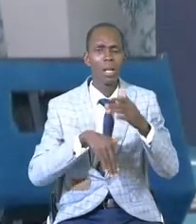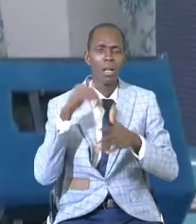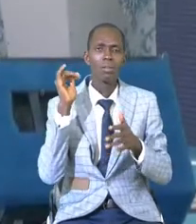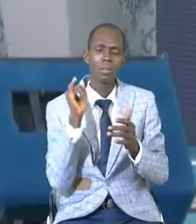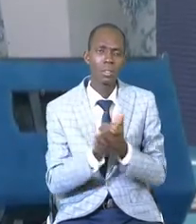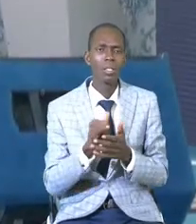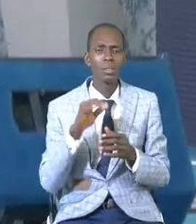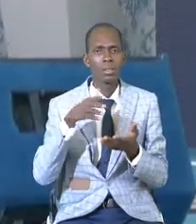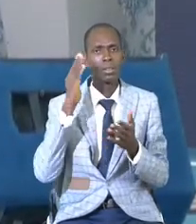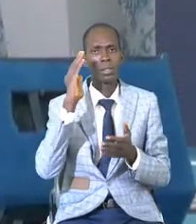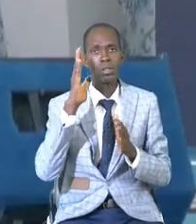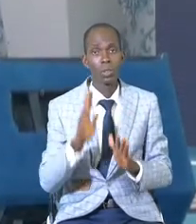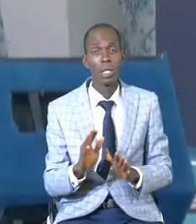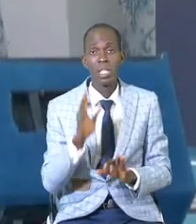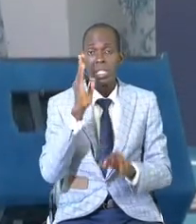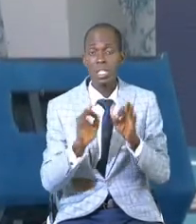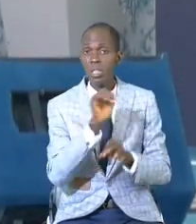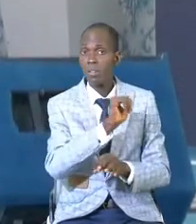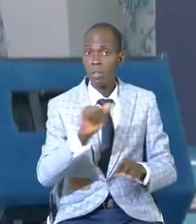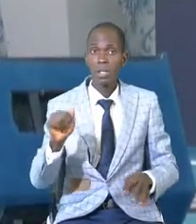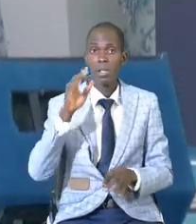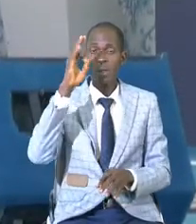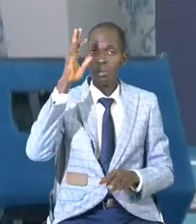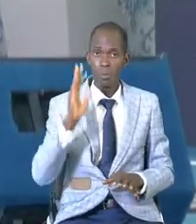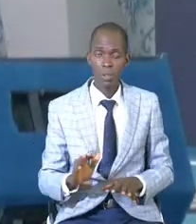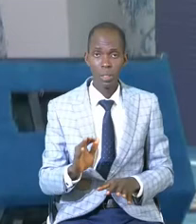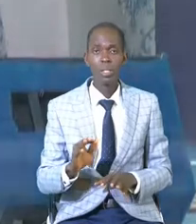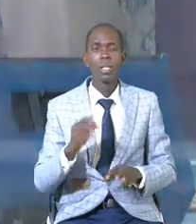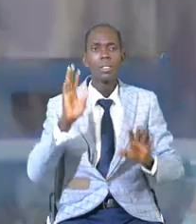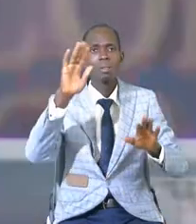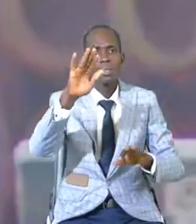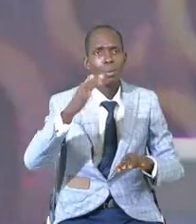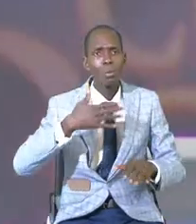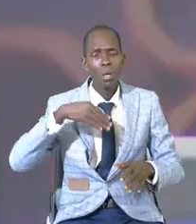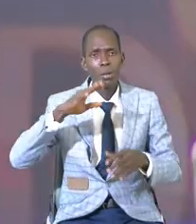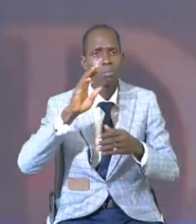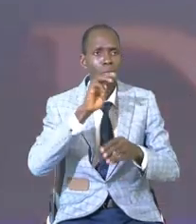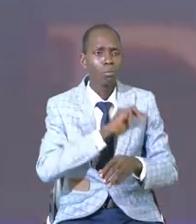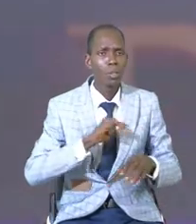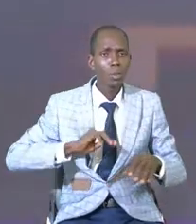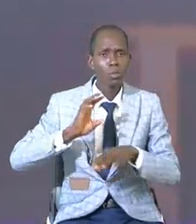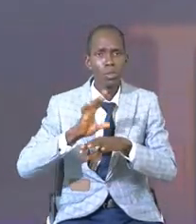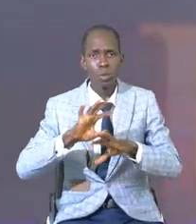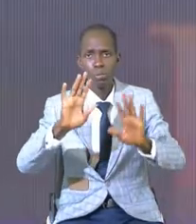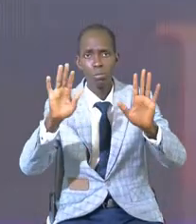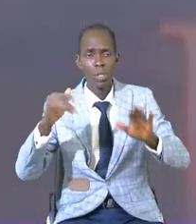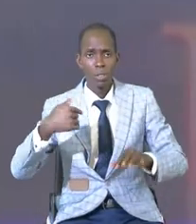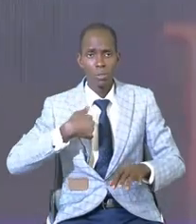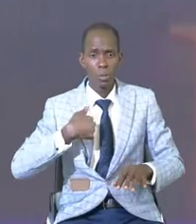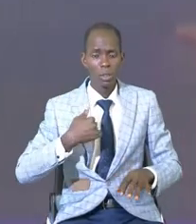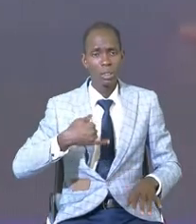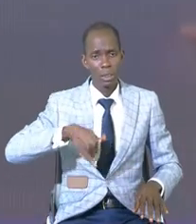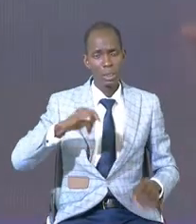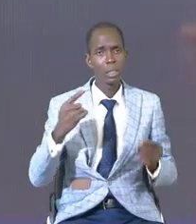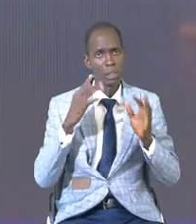us, hey church, hey members of the church, I want to tell you, I'm still a sinner. I'm a